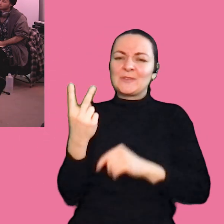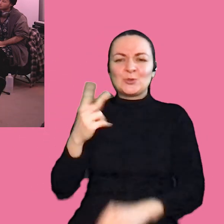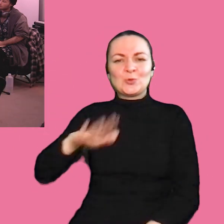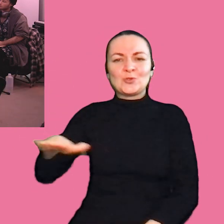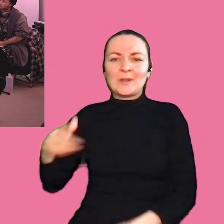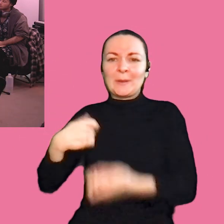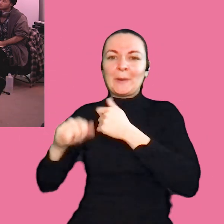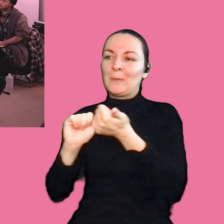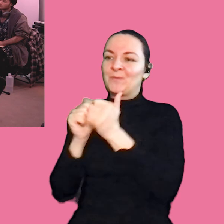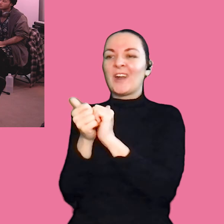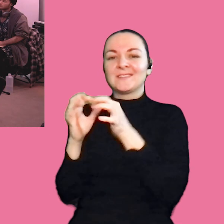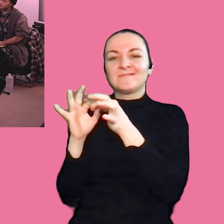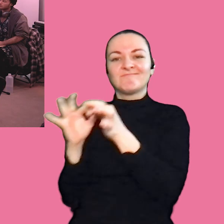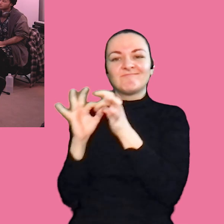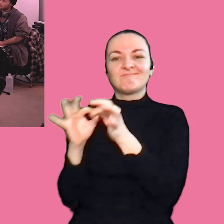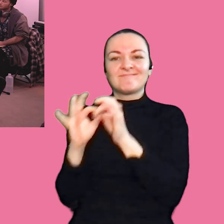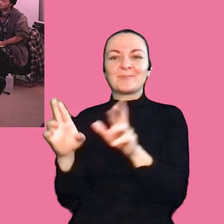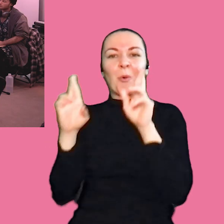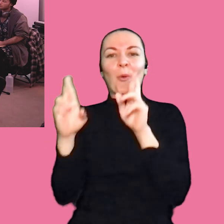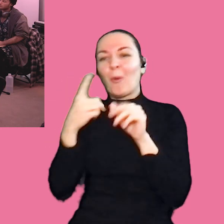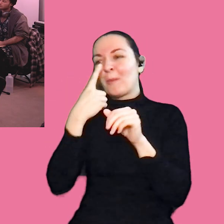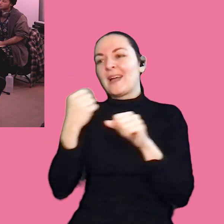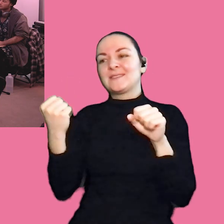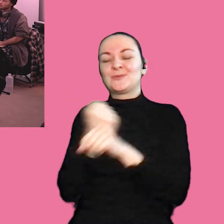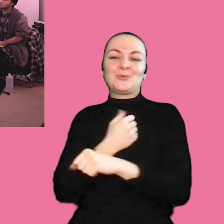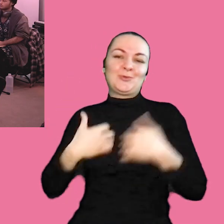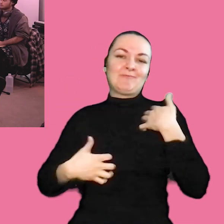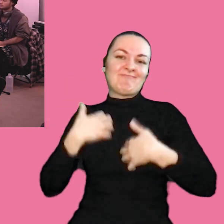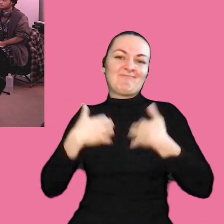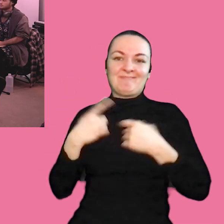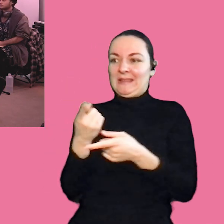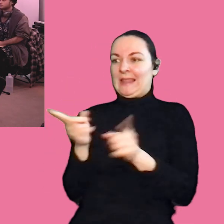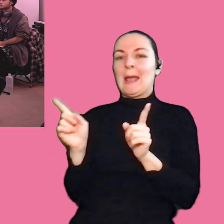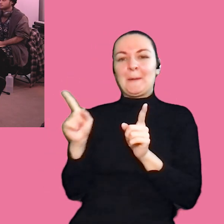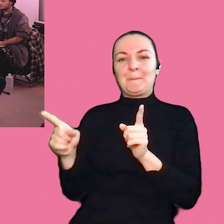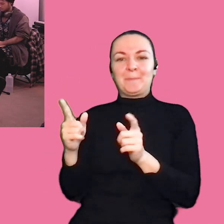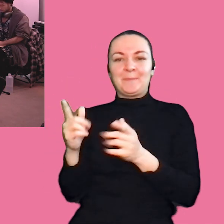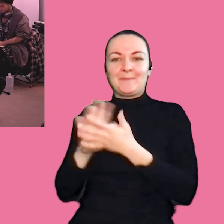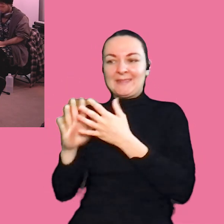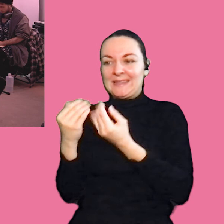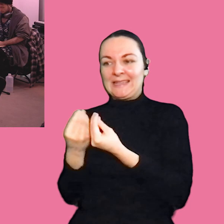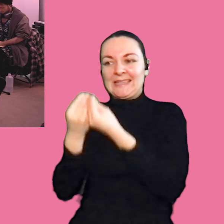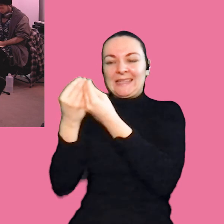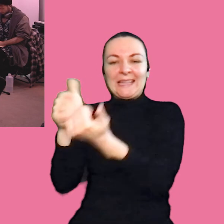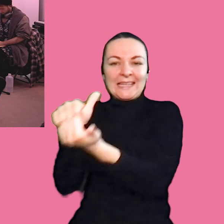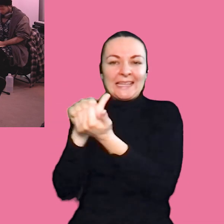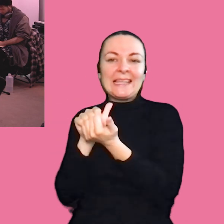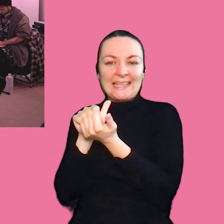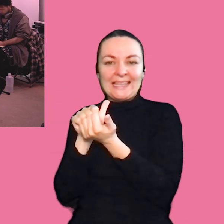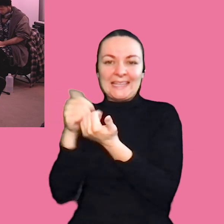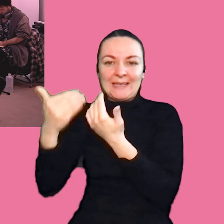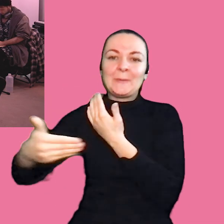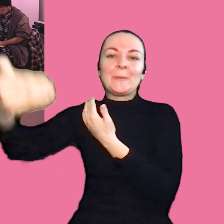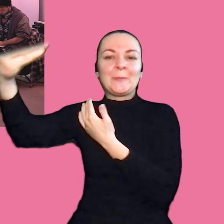kids that I've made friends with in the village, I hope that we can do something exciting for them so that they get to have a